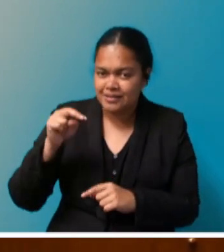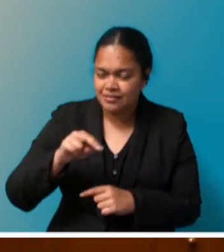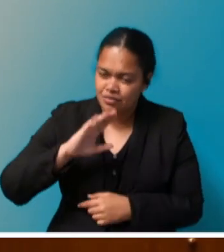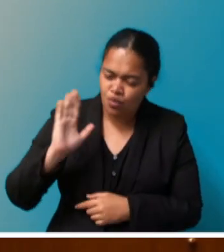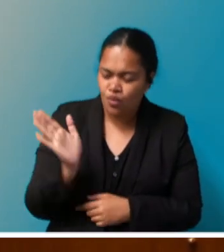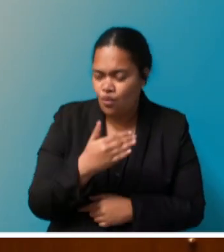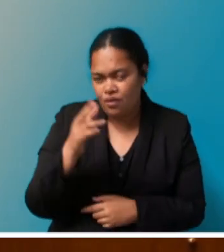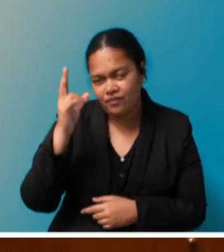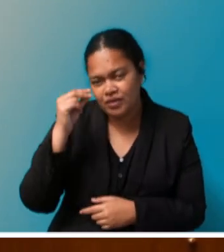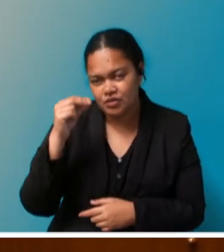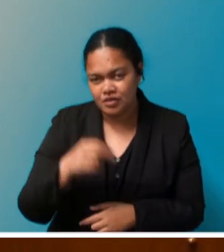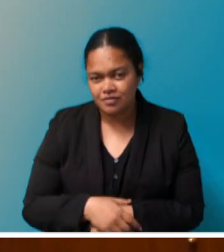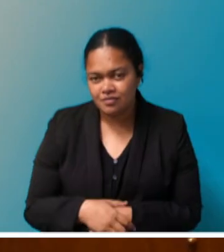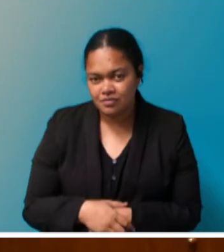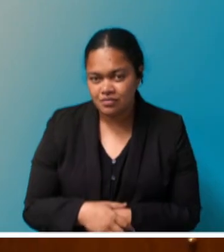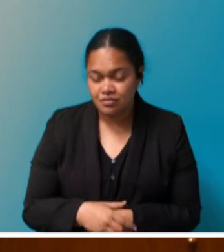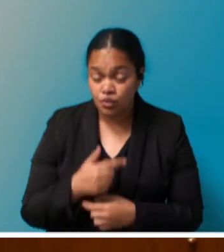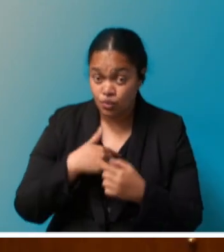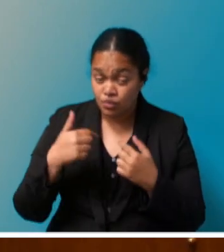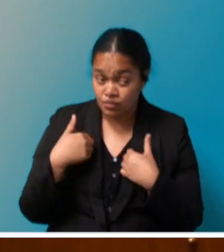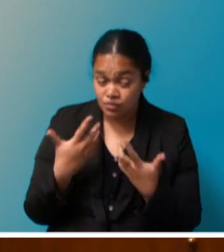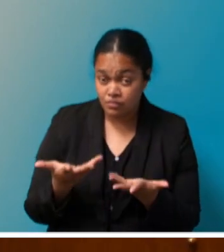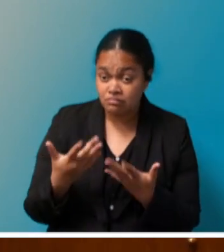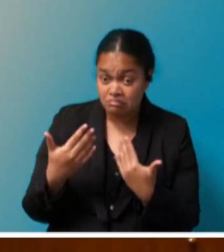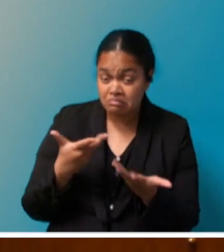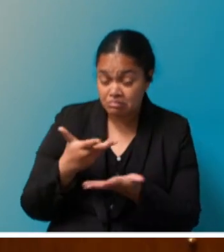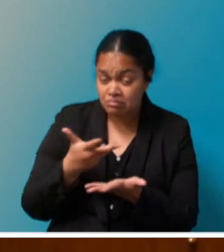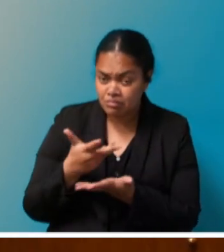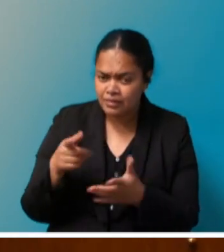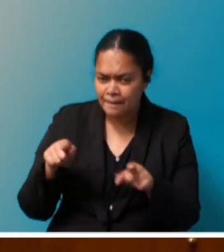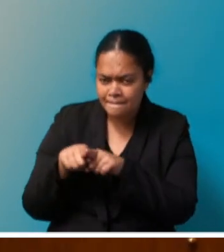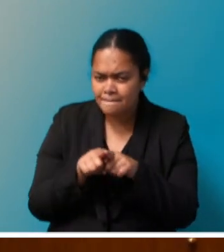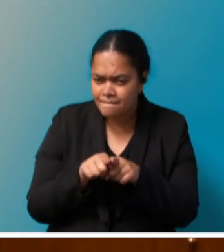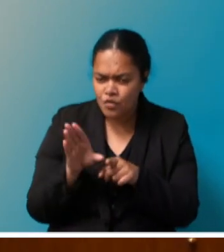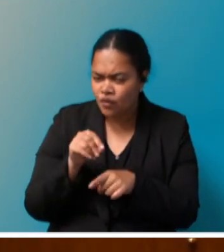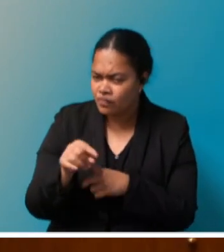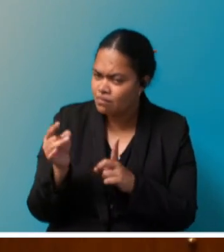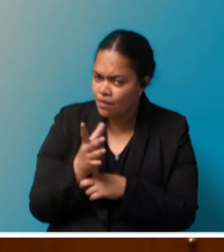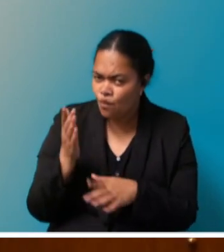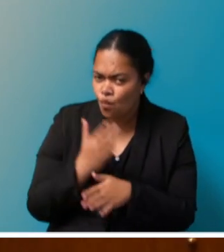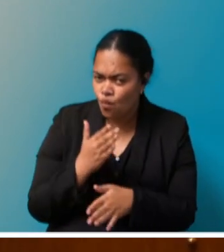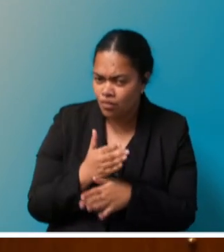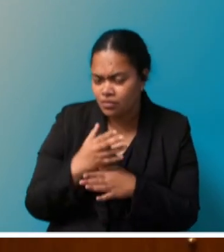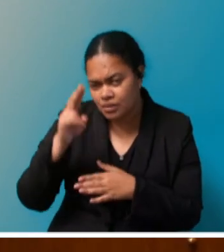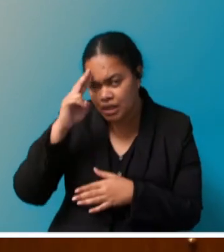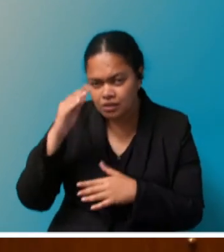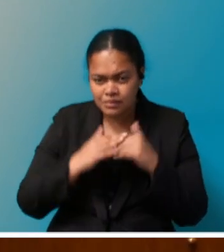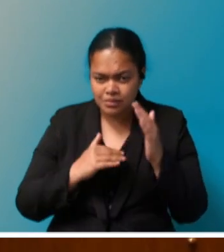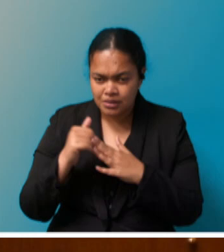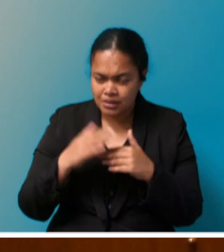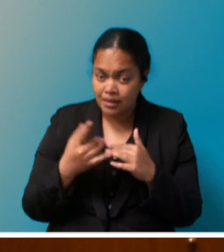Fijian, whilst contributing meaningfully to the essential work of nation building and